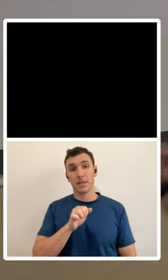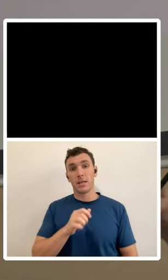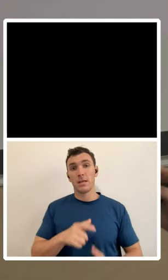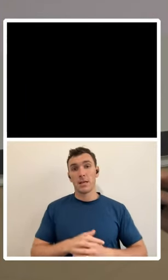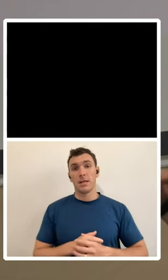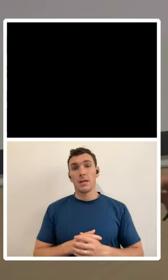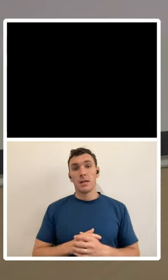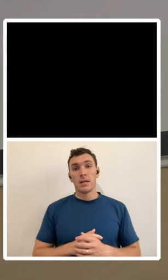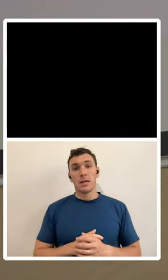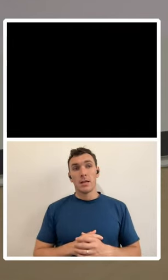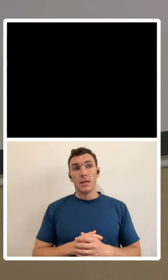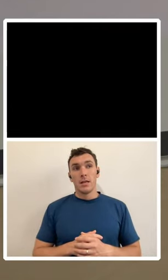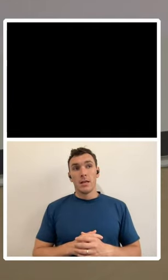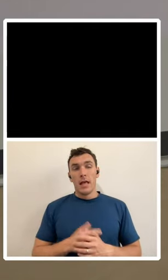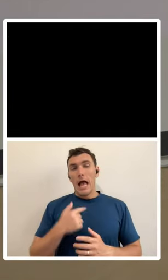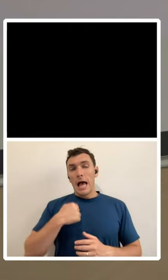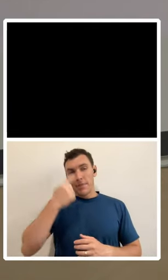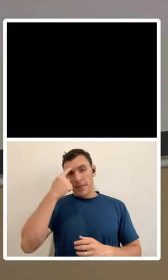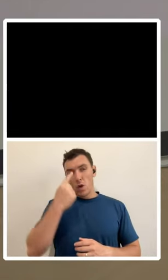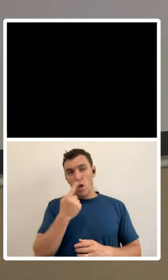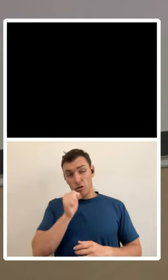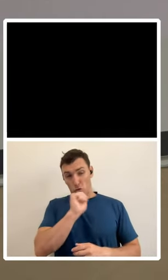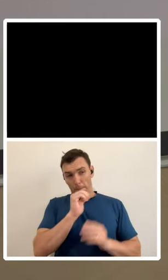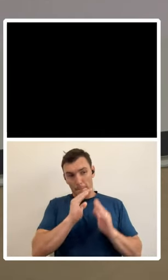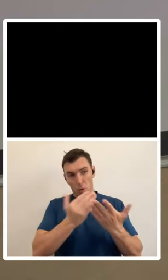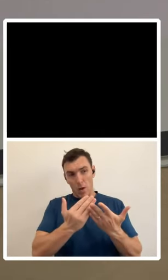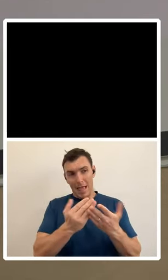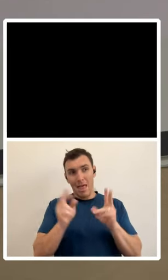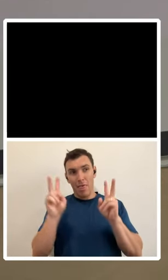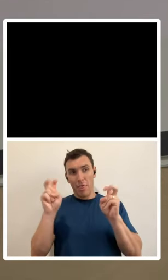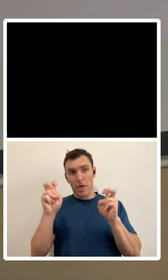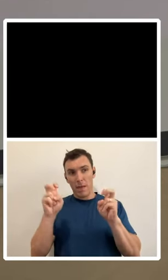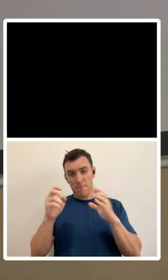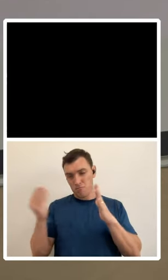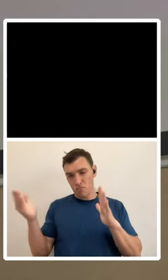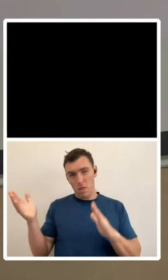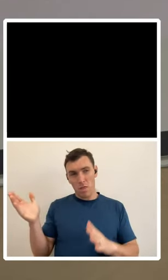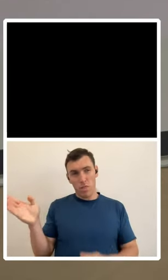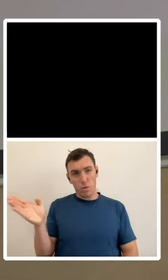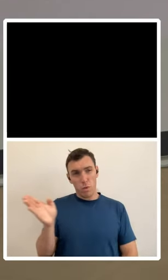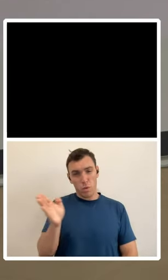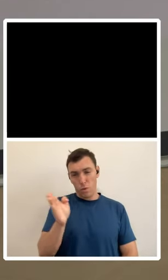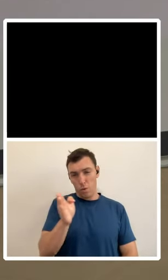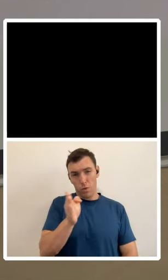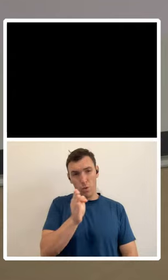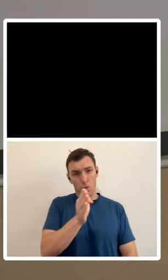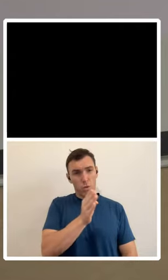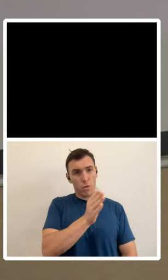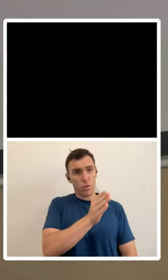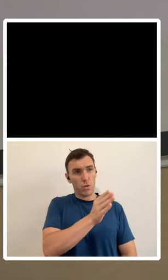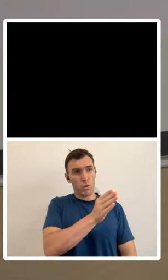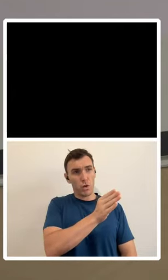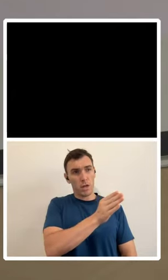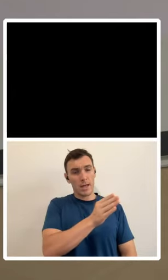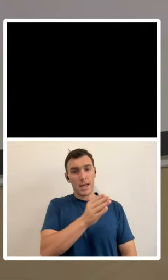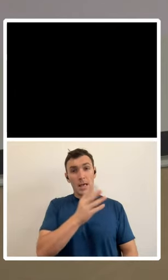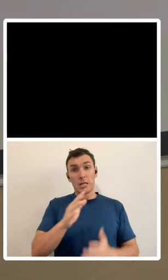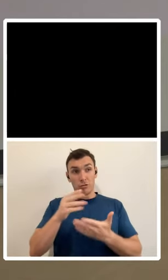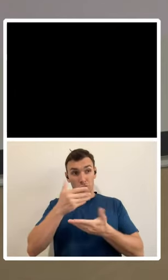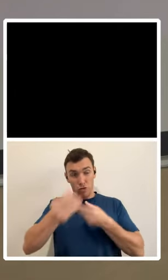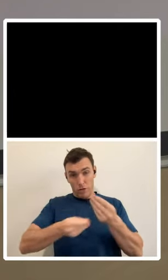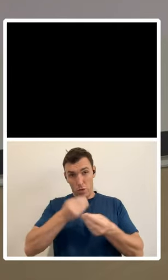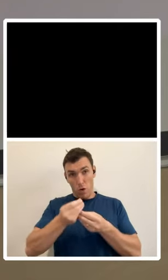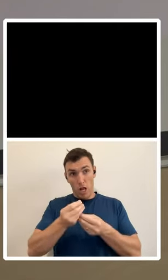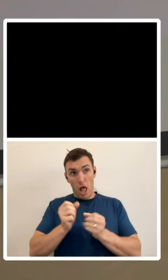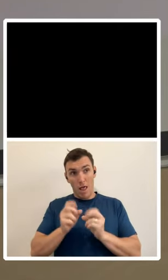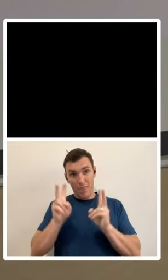don't think it's a theme at the end. Like this, the story of loss and unhappiness actually runs through the entire book. So the confusion that you